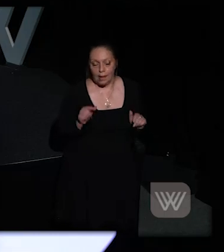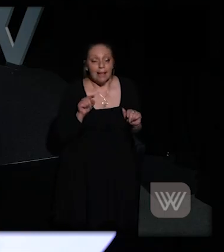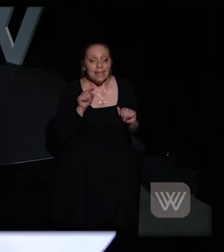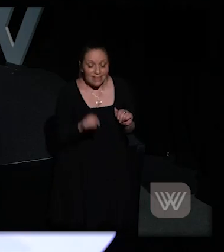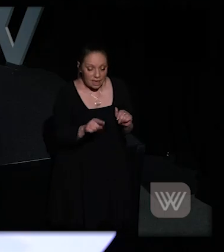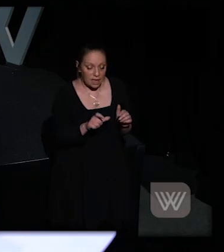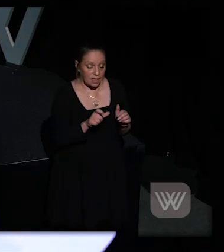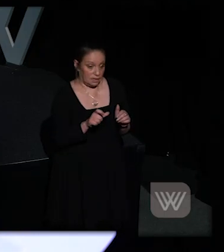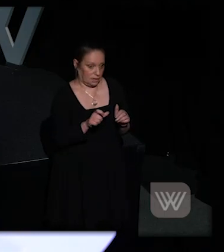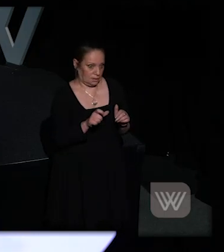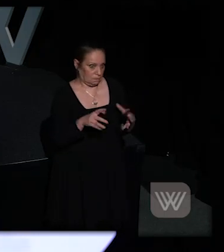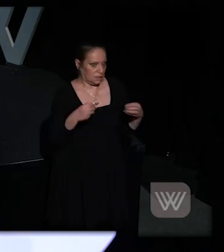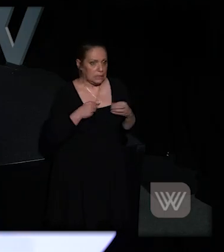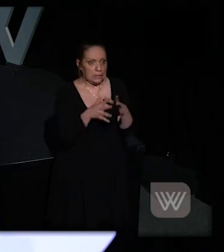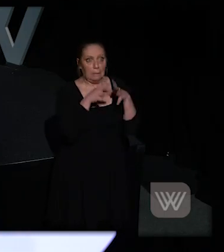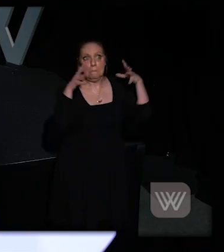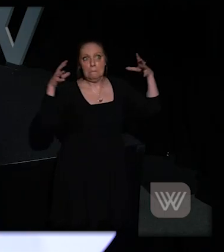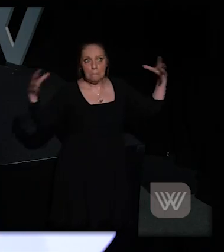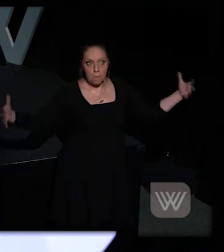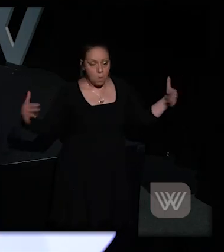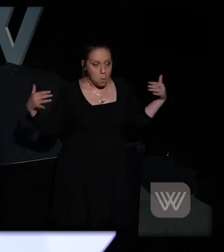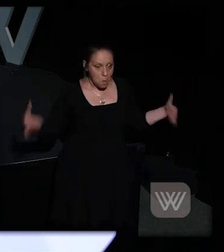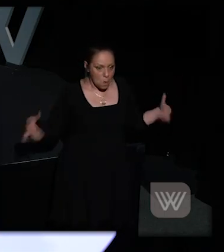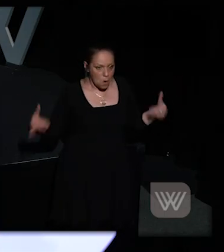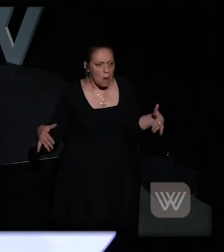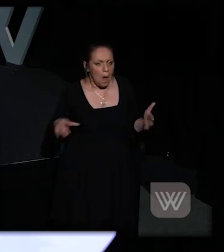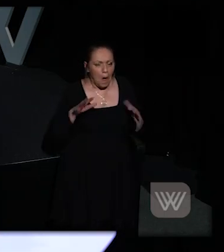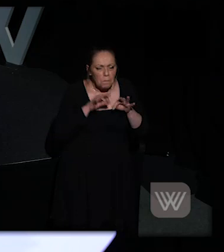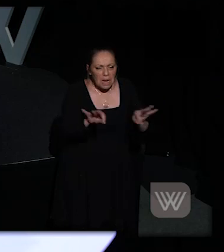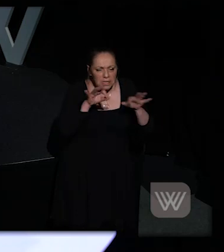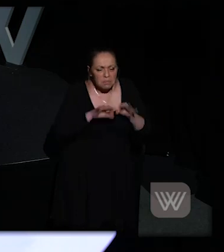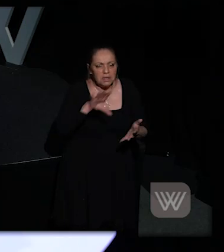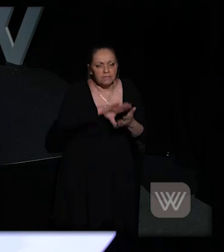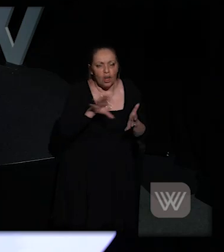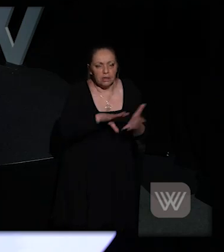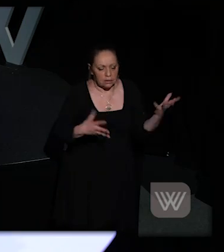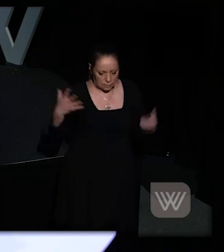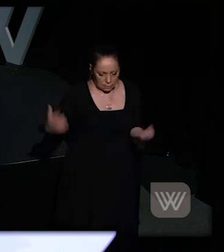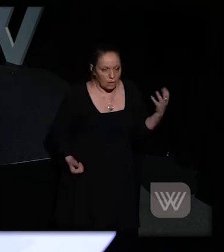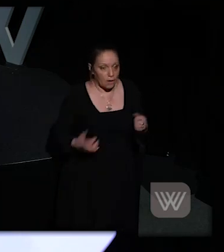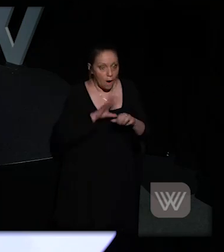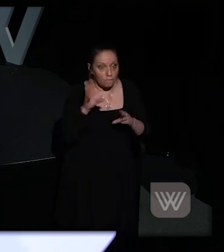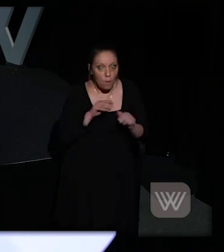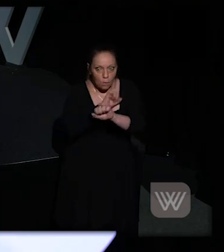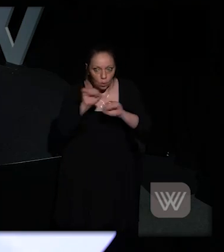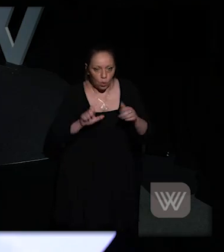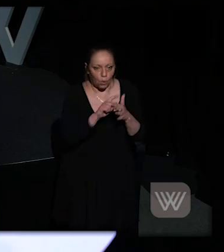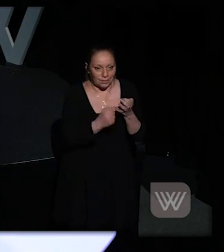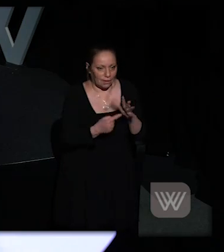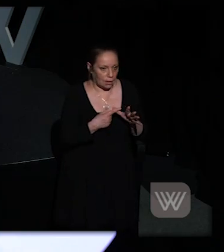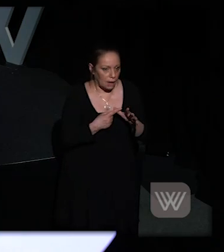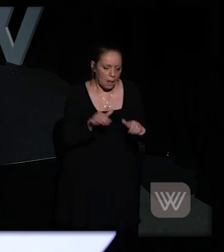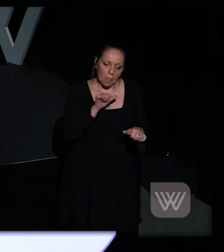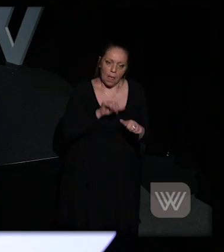are behemoths, right? They are raking in billions of dollars from our data and they have the best